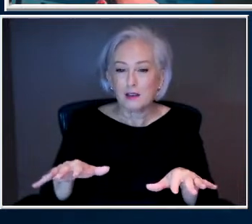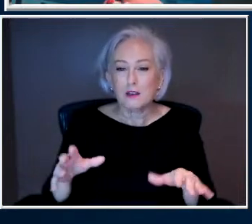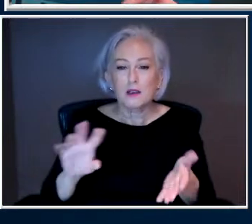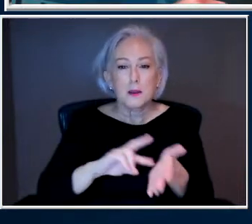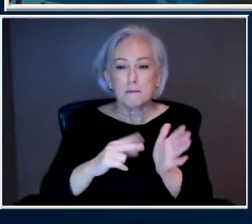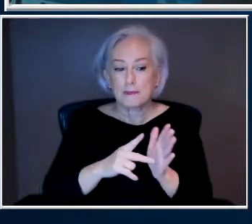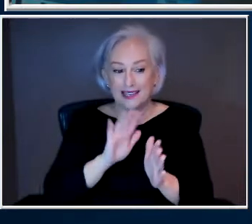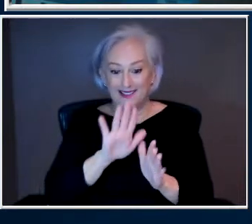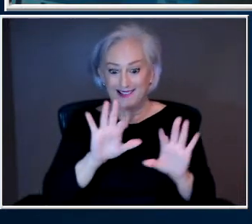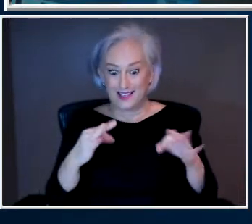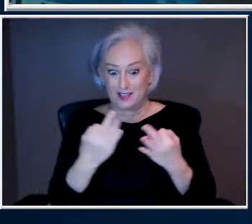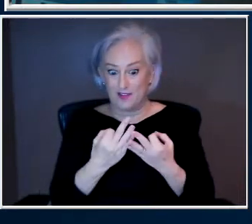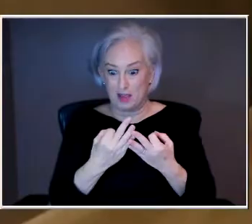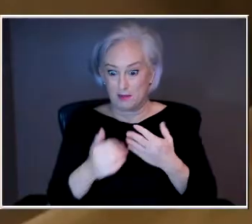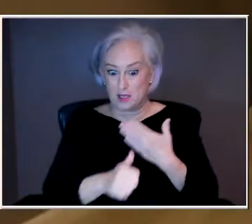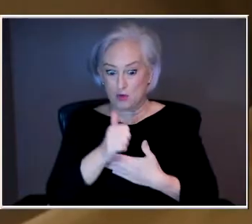family.